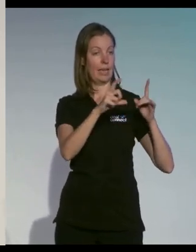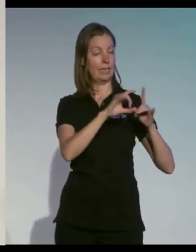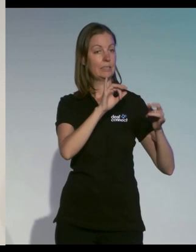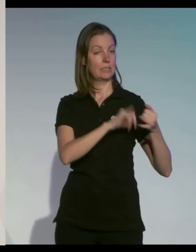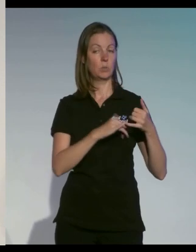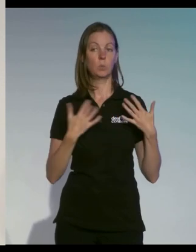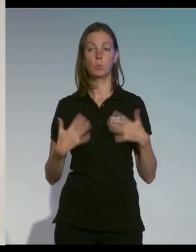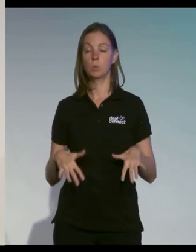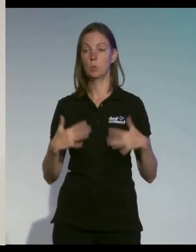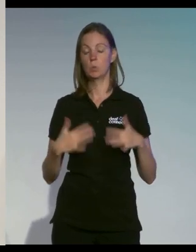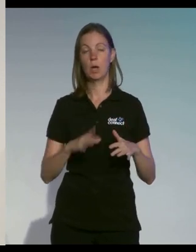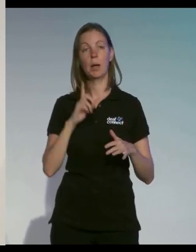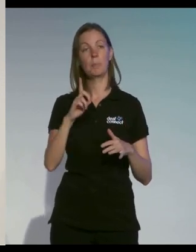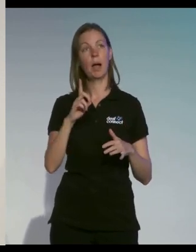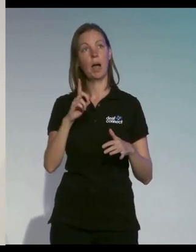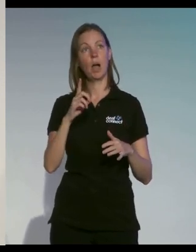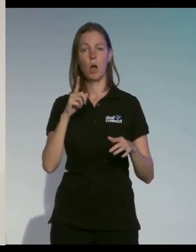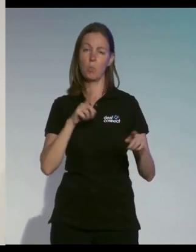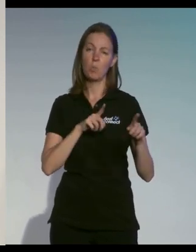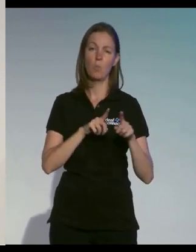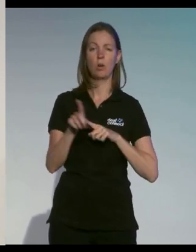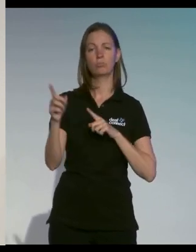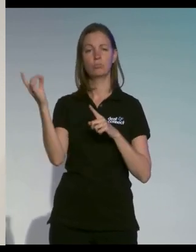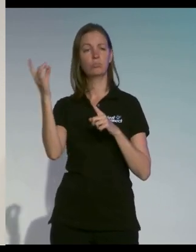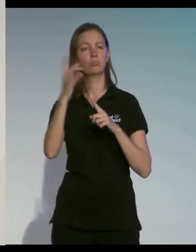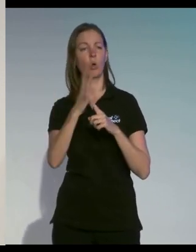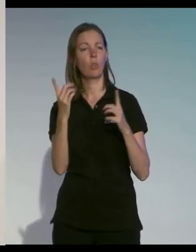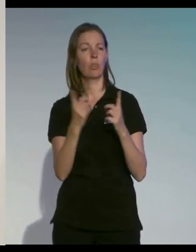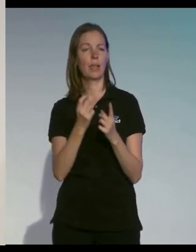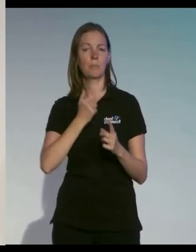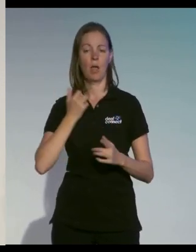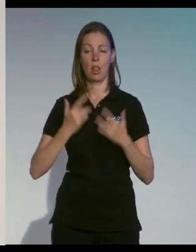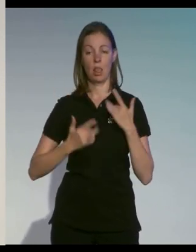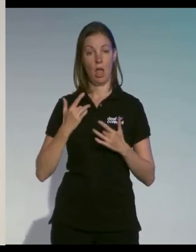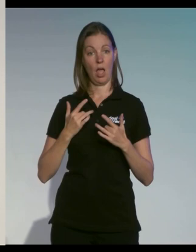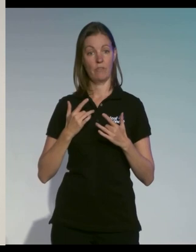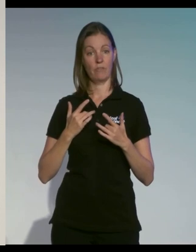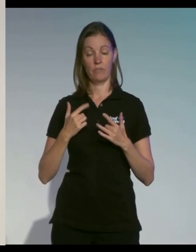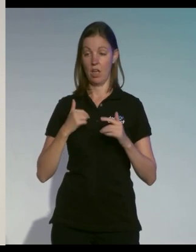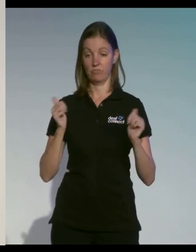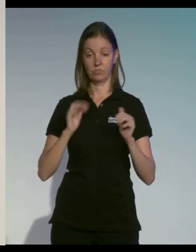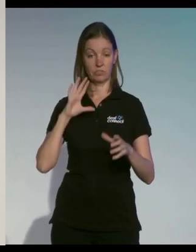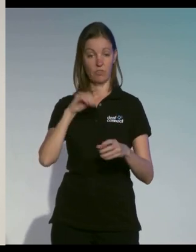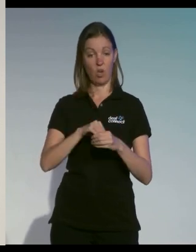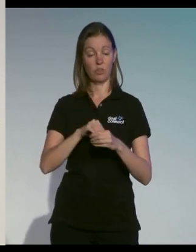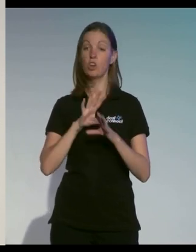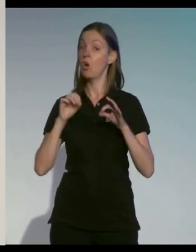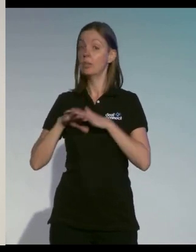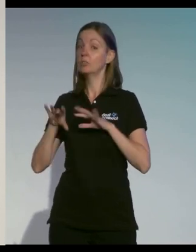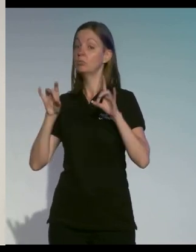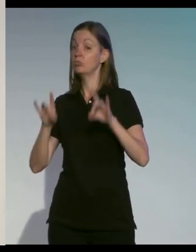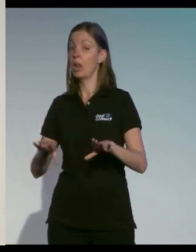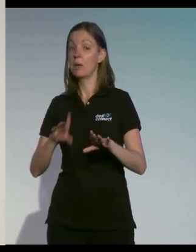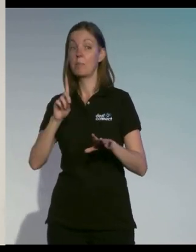probably the most important thing I did in my whole life, which wasn't in Australia, but was in India. And I see